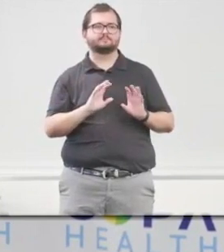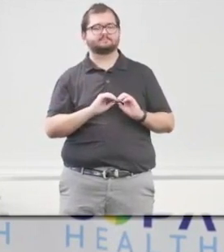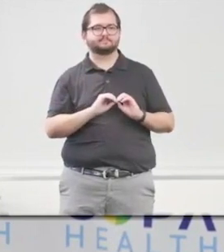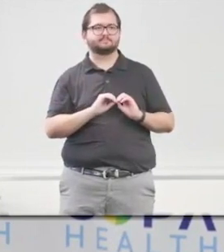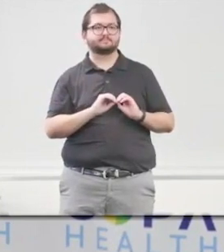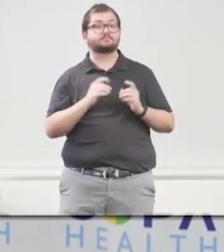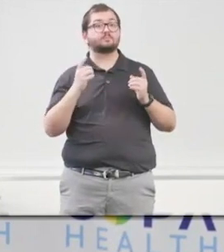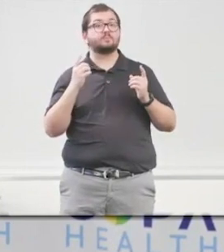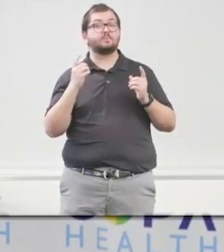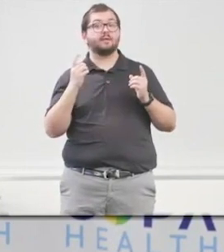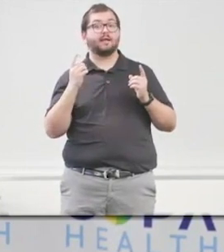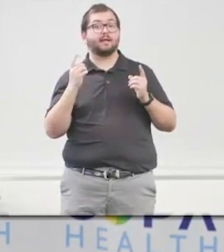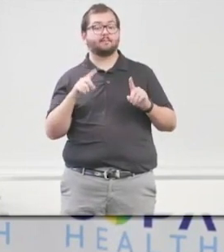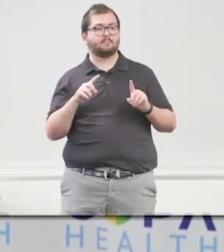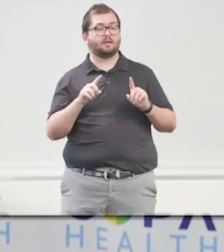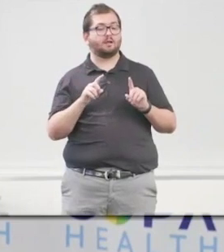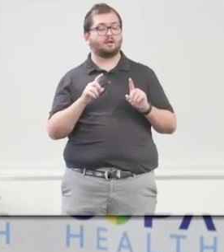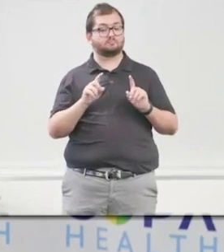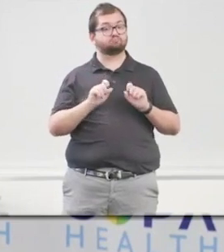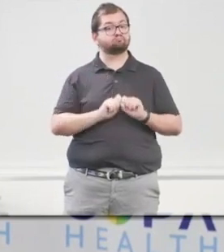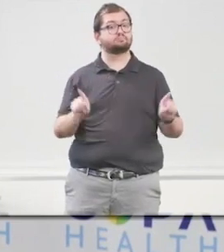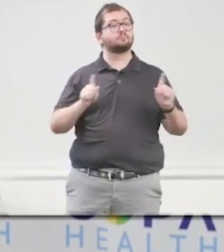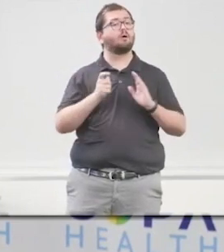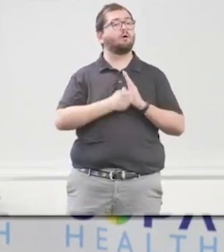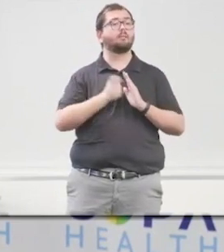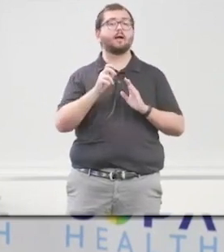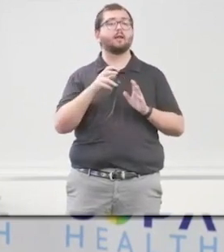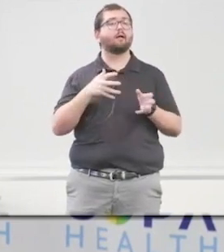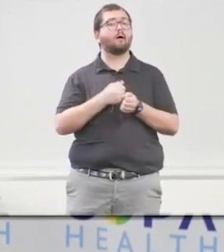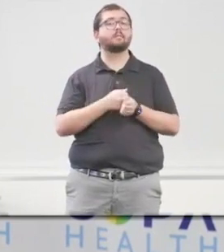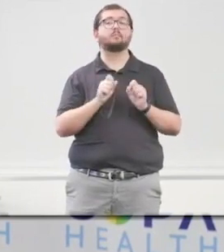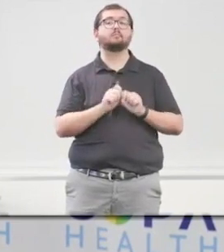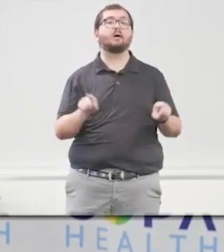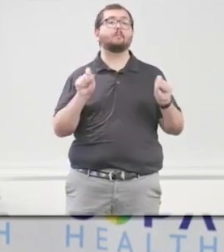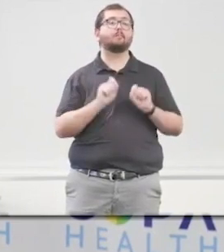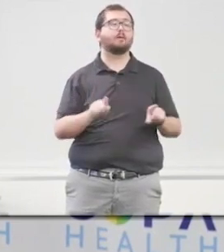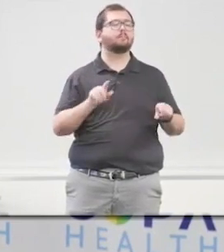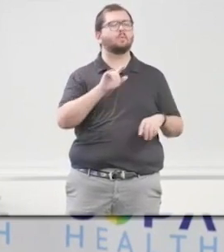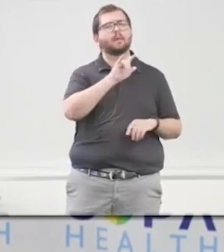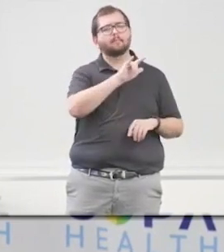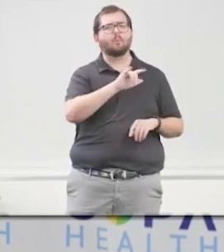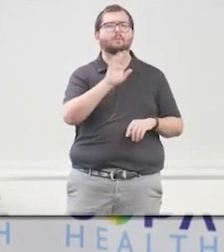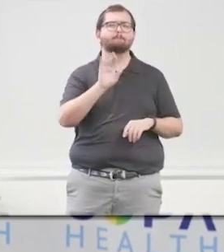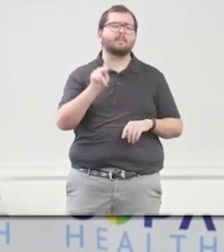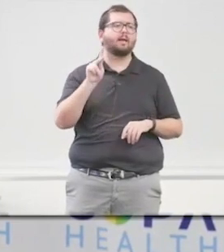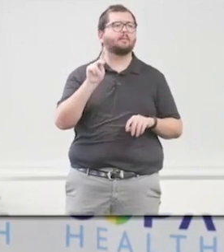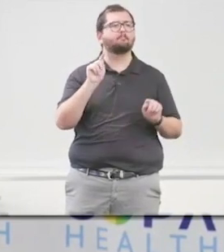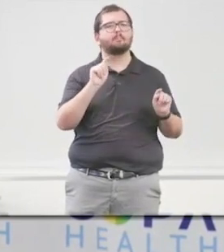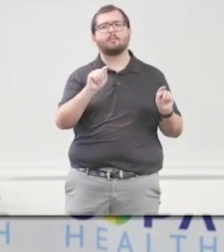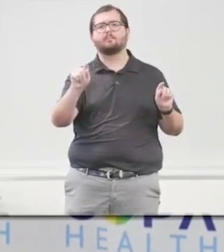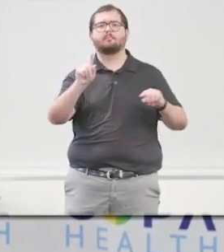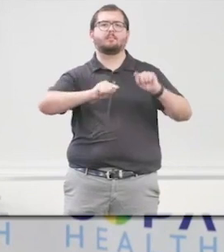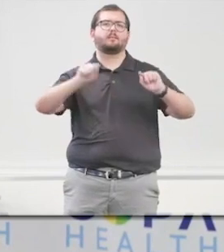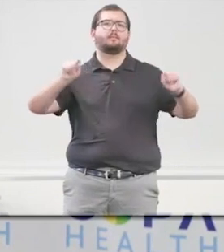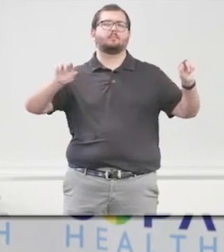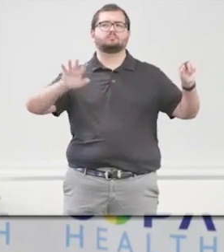they pushed out an update. They did automatic updates on all these systems that affected, you know, airports and banks and everything across the world,